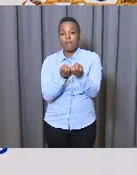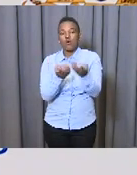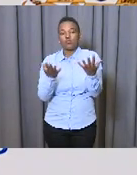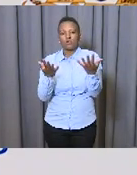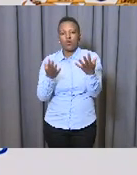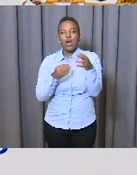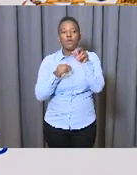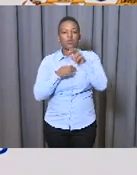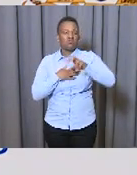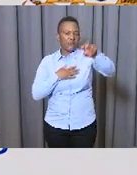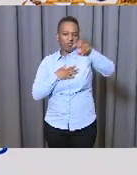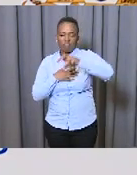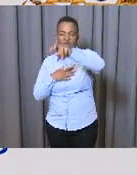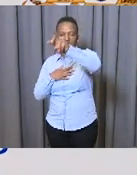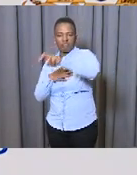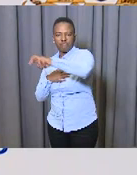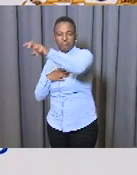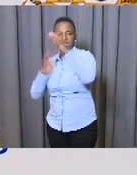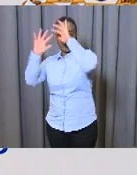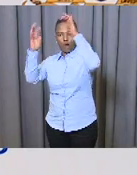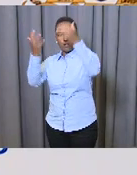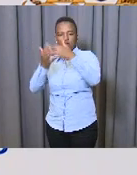people who were traveling all over the world,